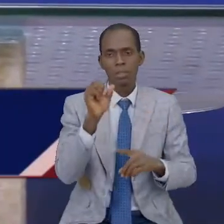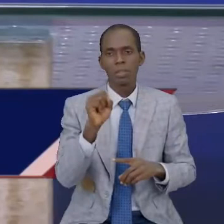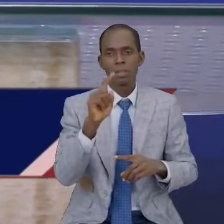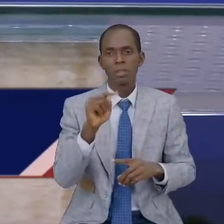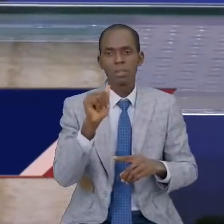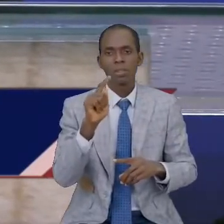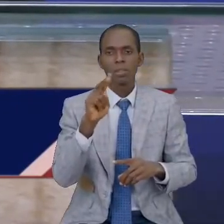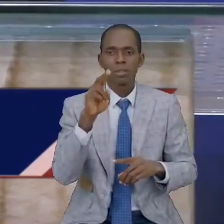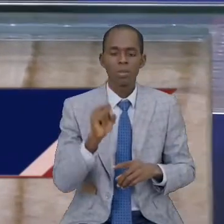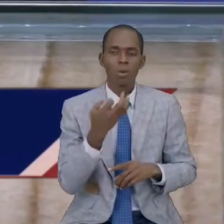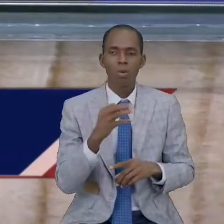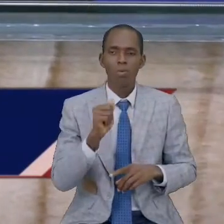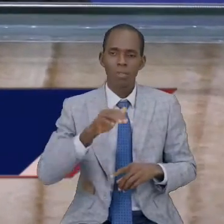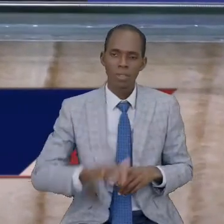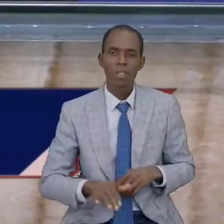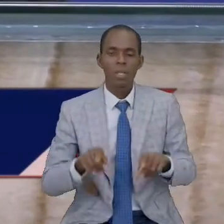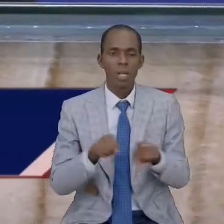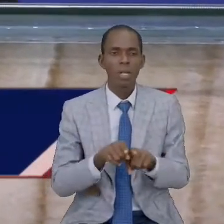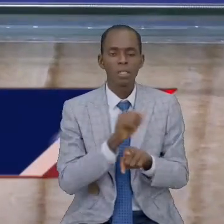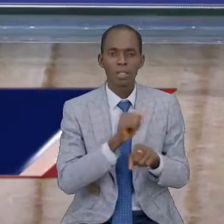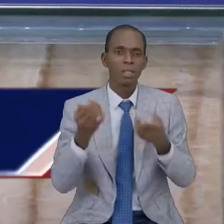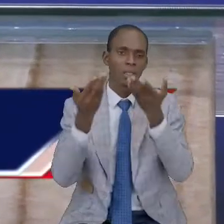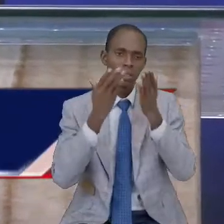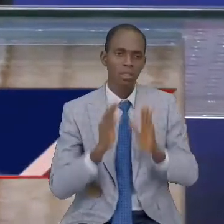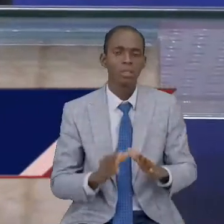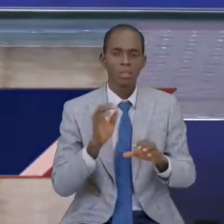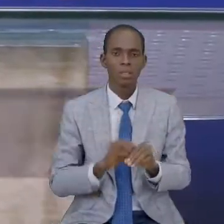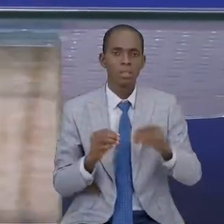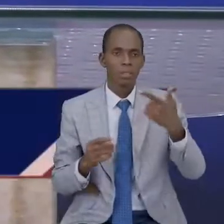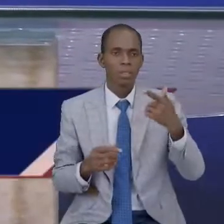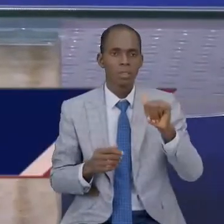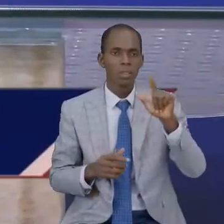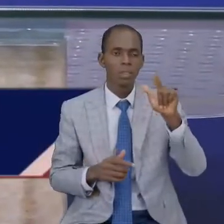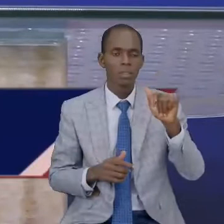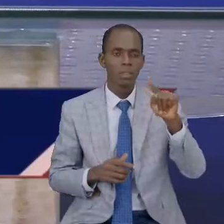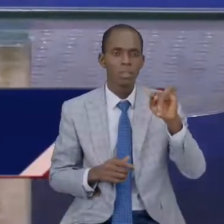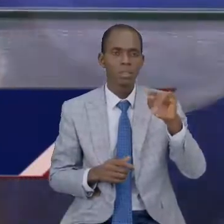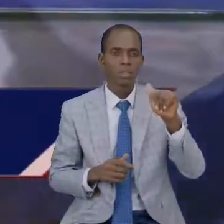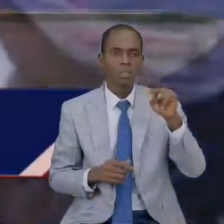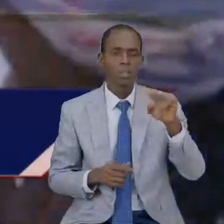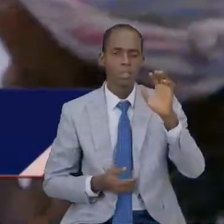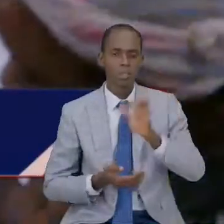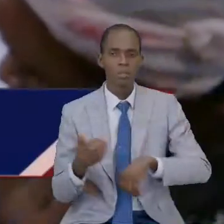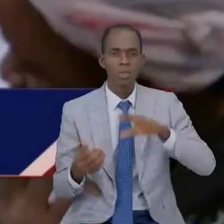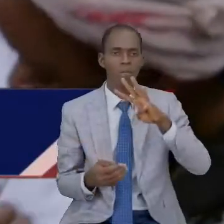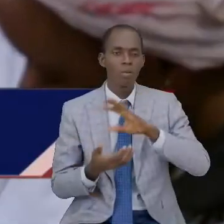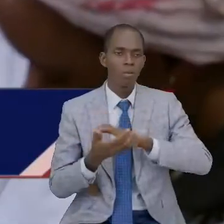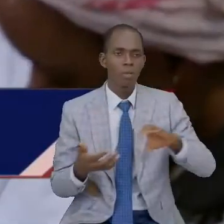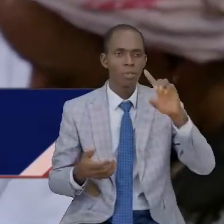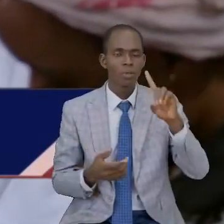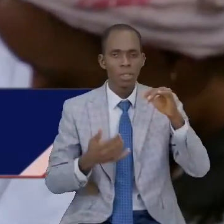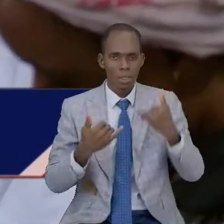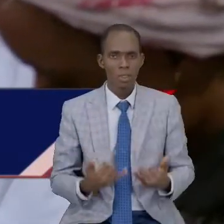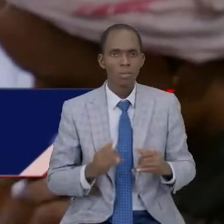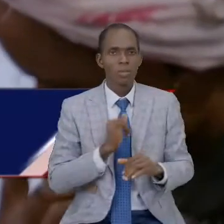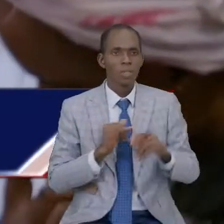a child as a servant. Look at Galatians again, chapter 4, verse 1. It says, now I say that the